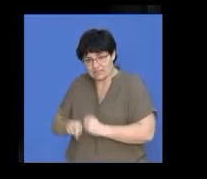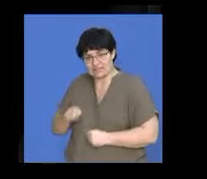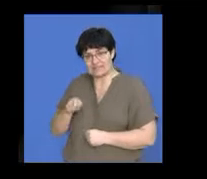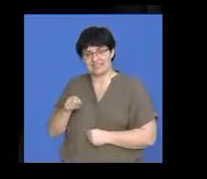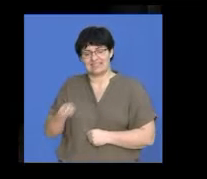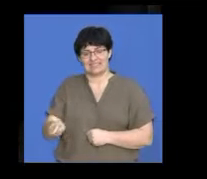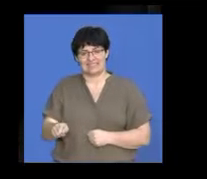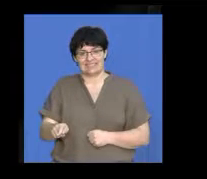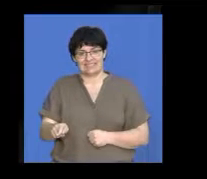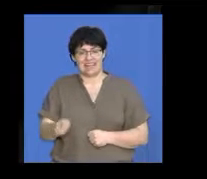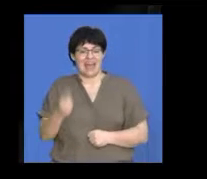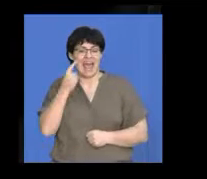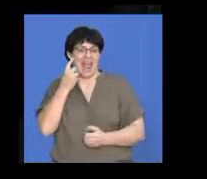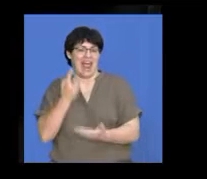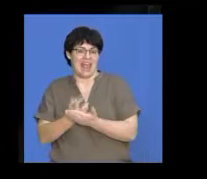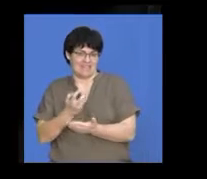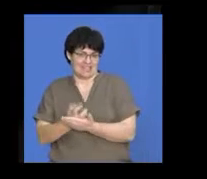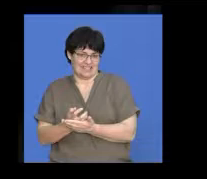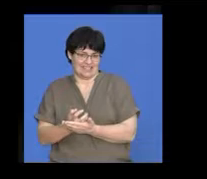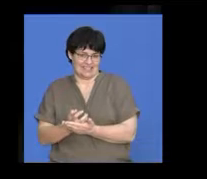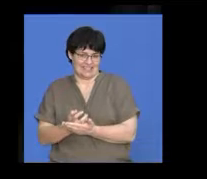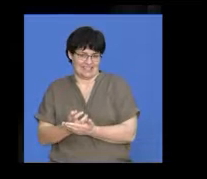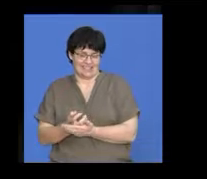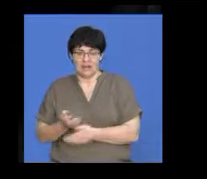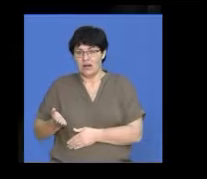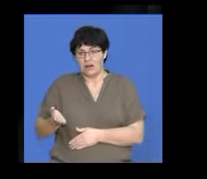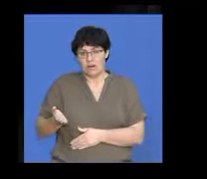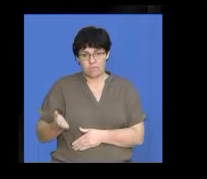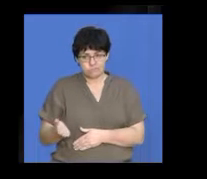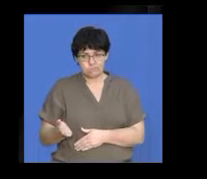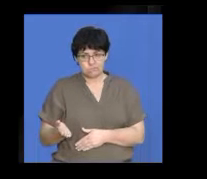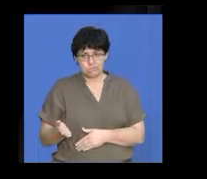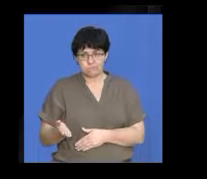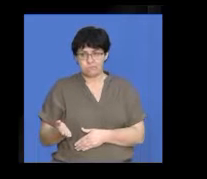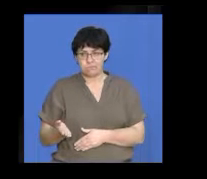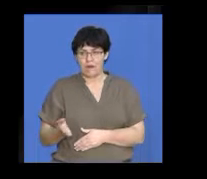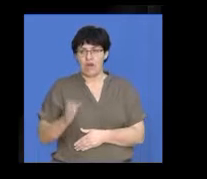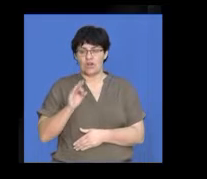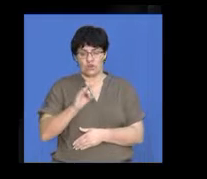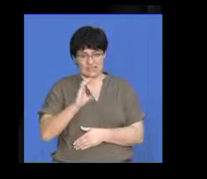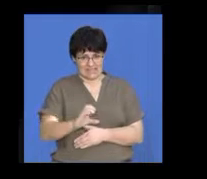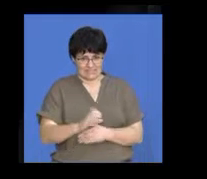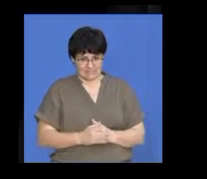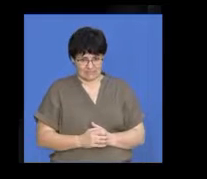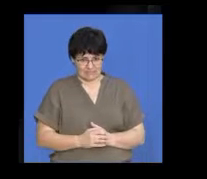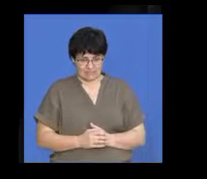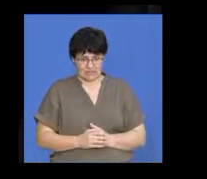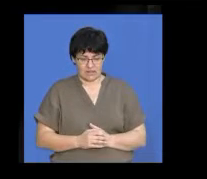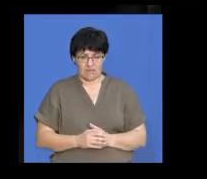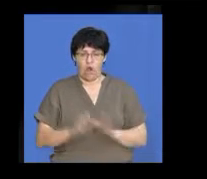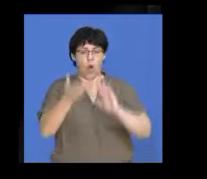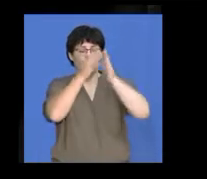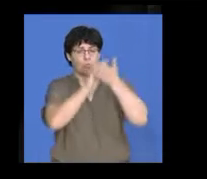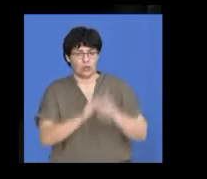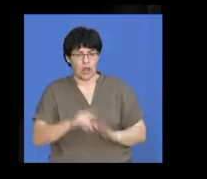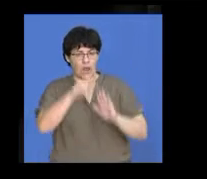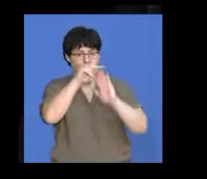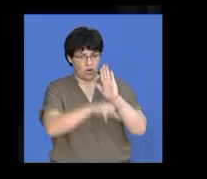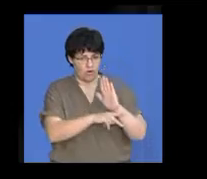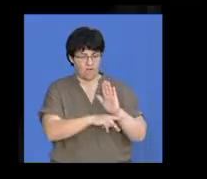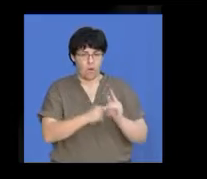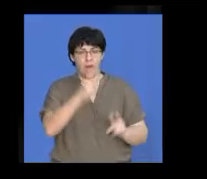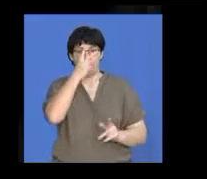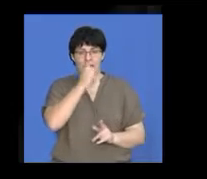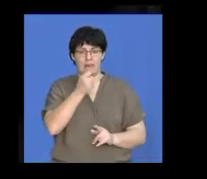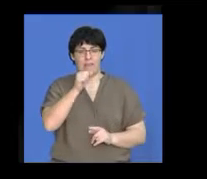supports the evidence that is in 3C regarding the community programs of the Black Panther